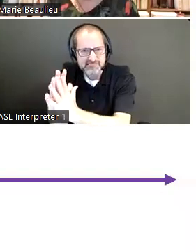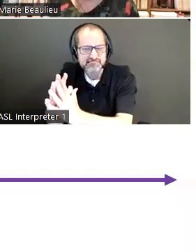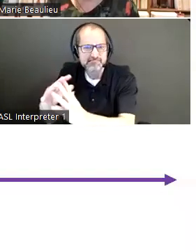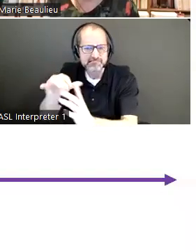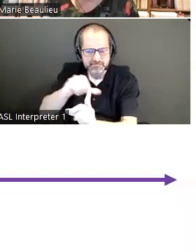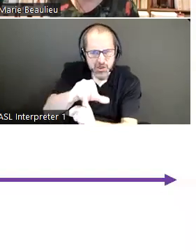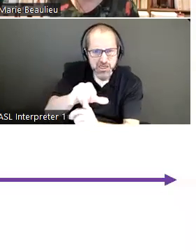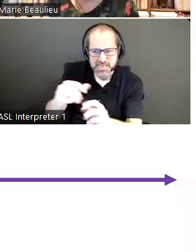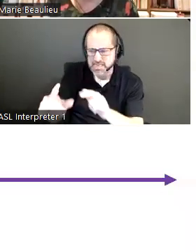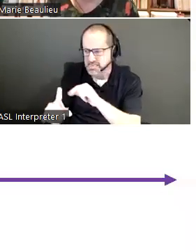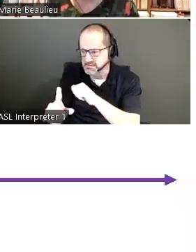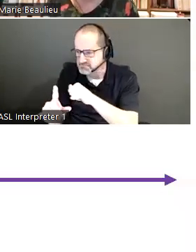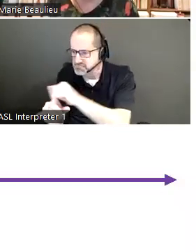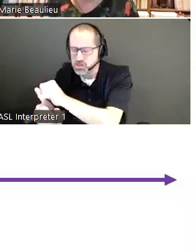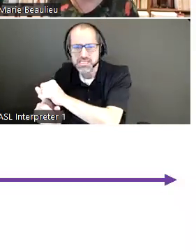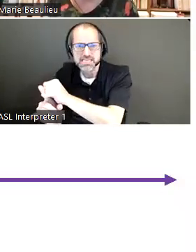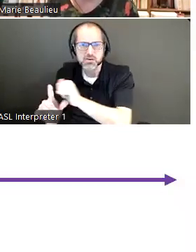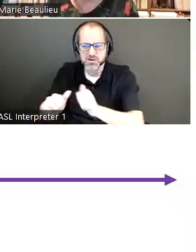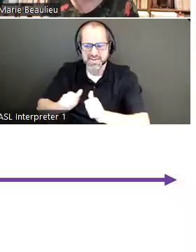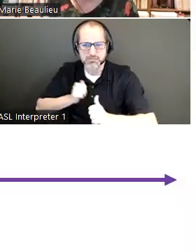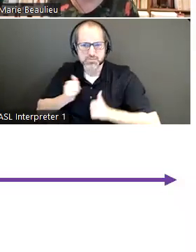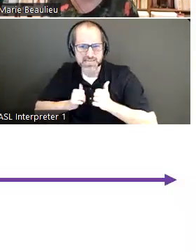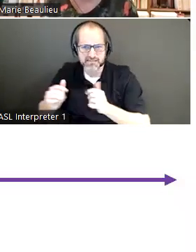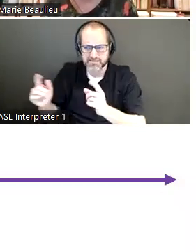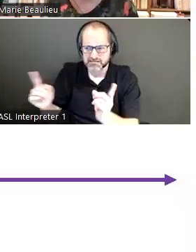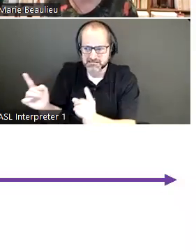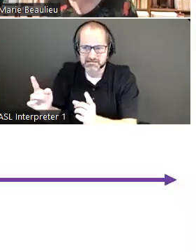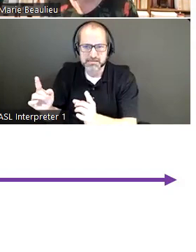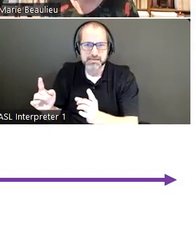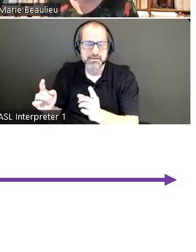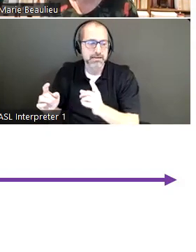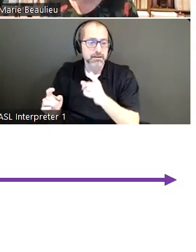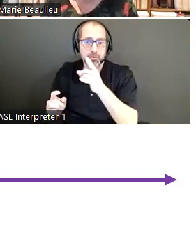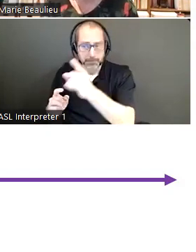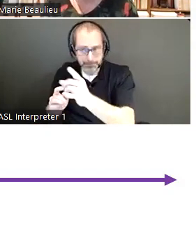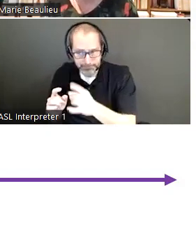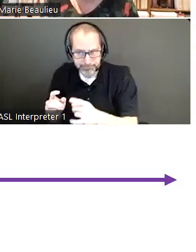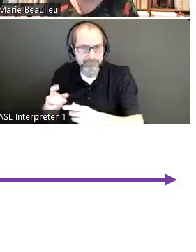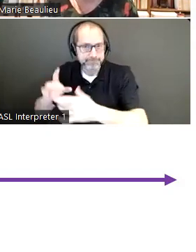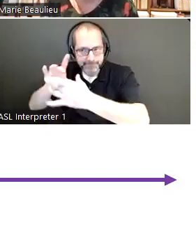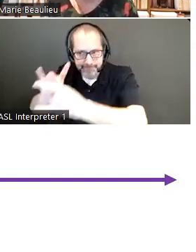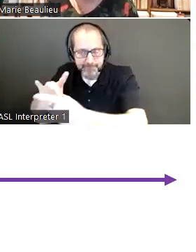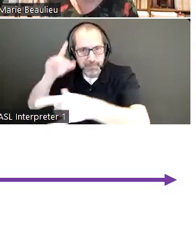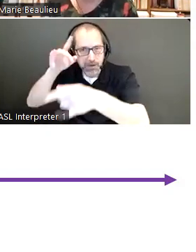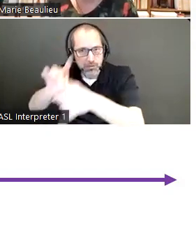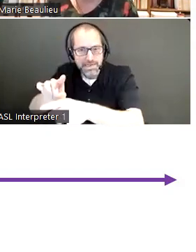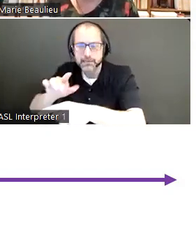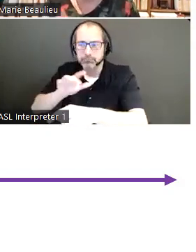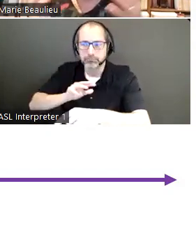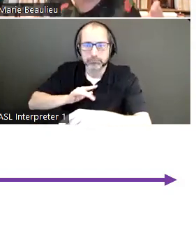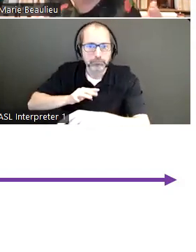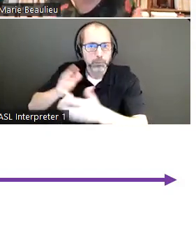we were put in a link, and I offered rapidly to Roxanne to be part of this project because Roxanne has